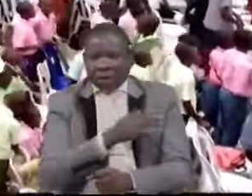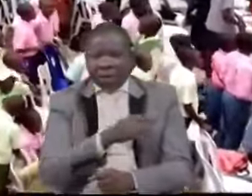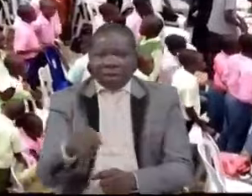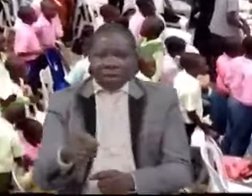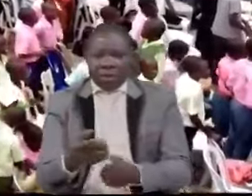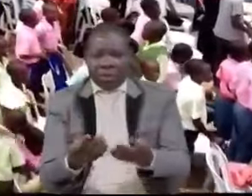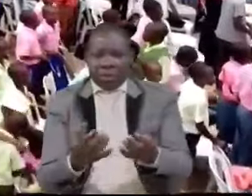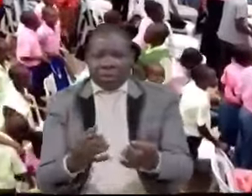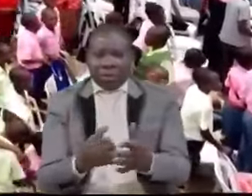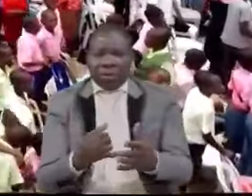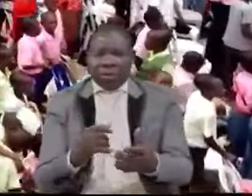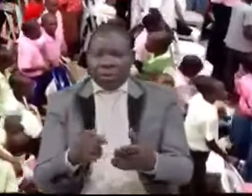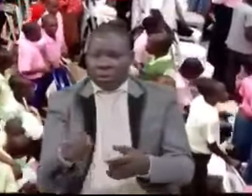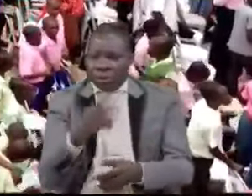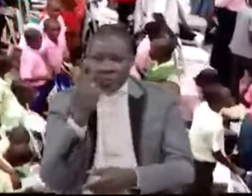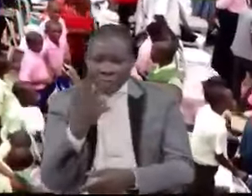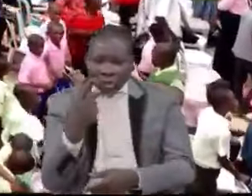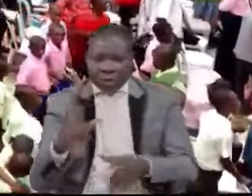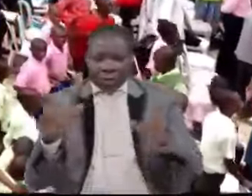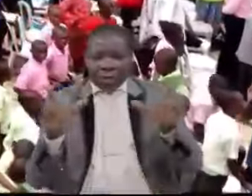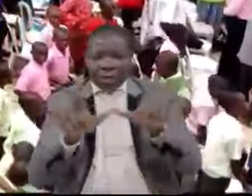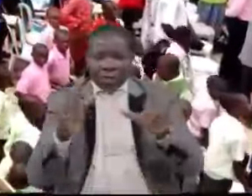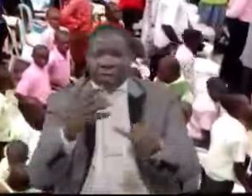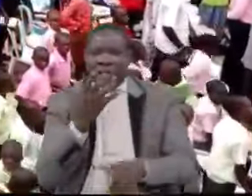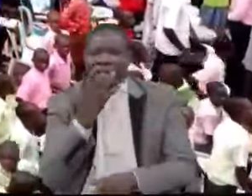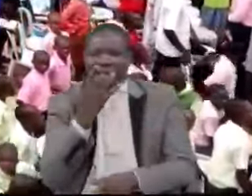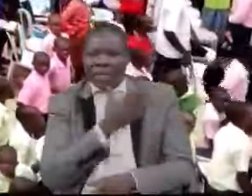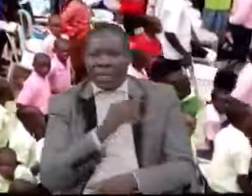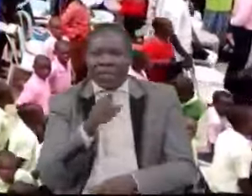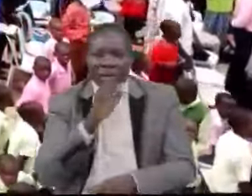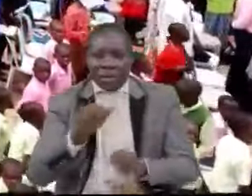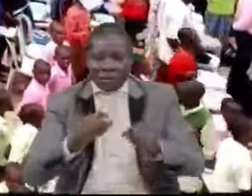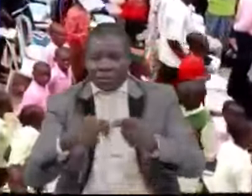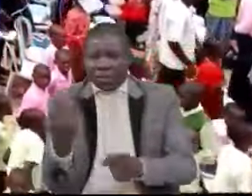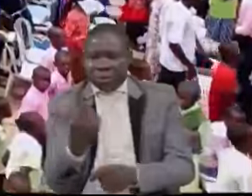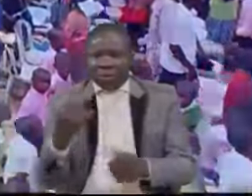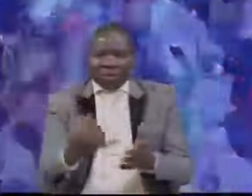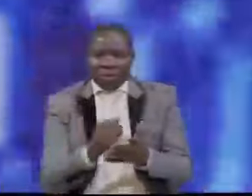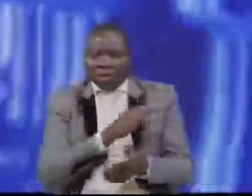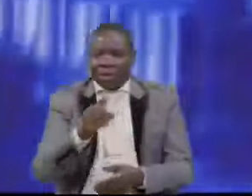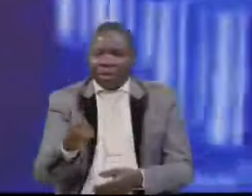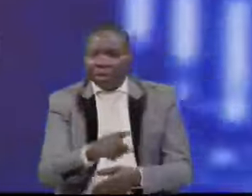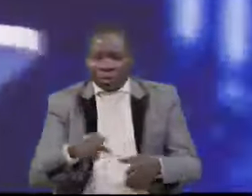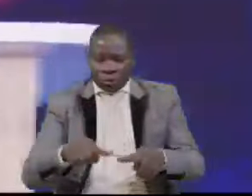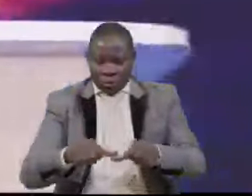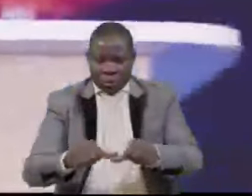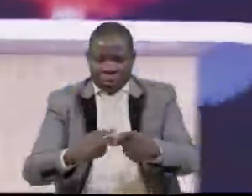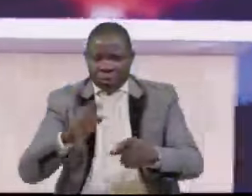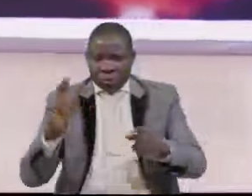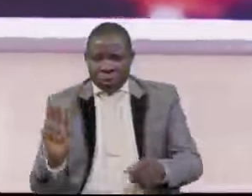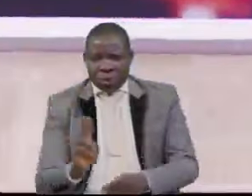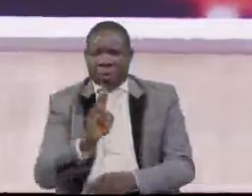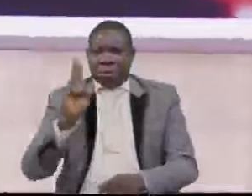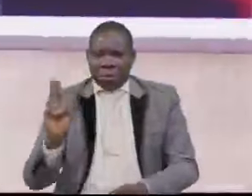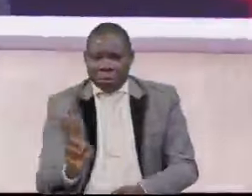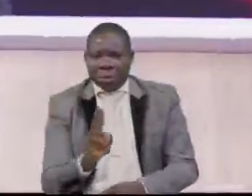level of the battery, and then you're able to use it, and you keep on using it and using it, and the battery